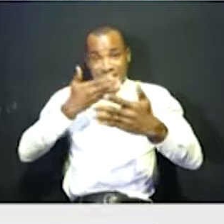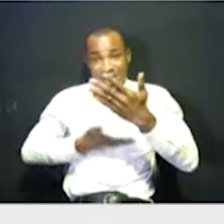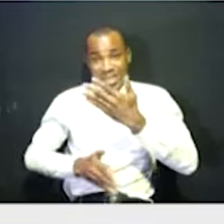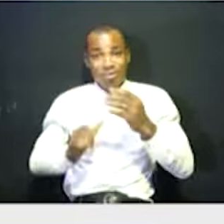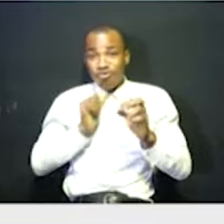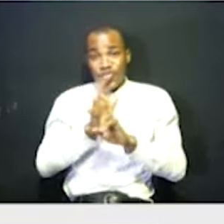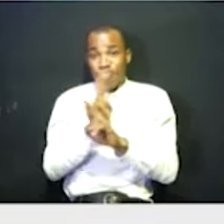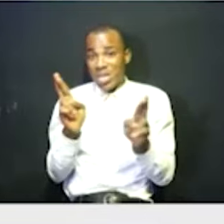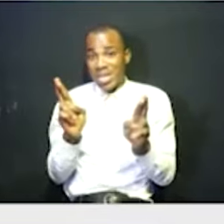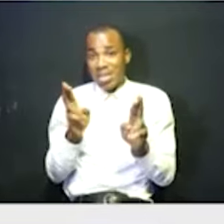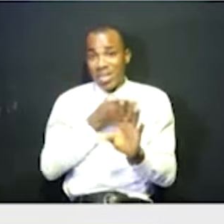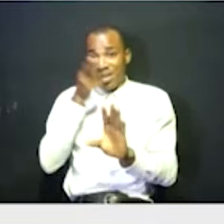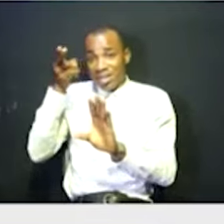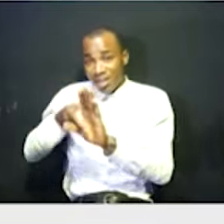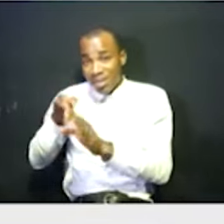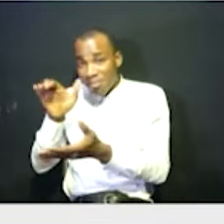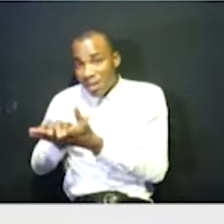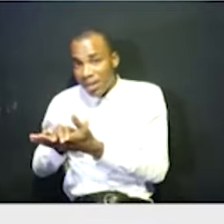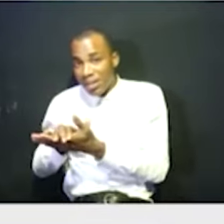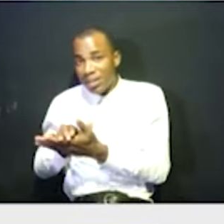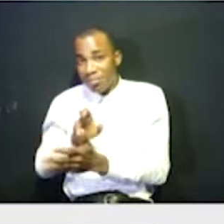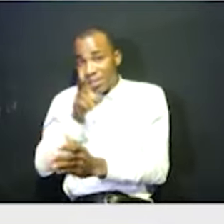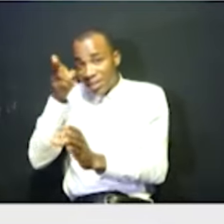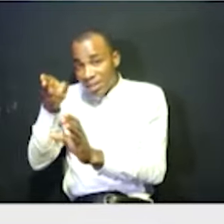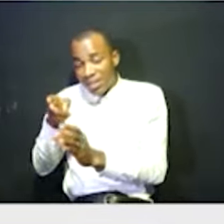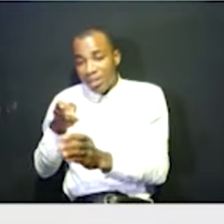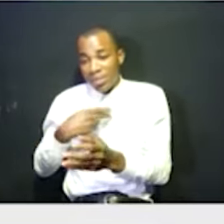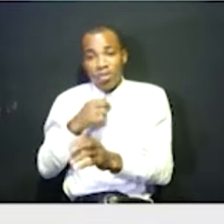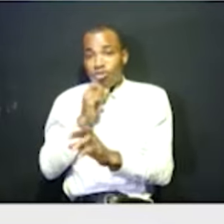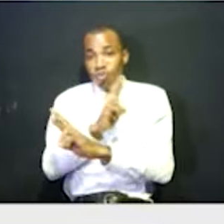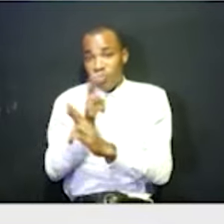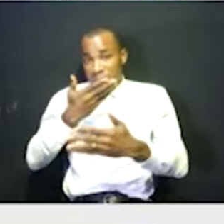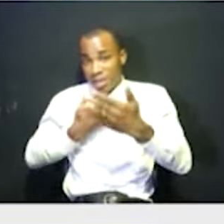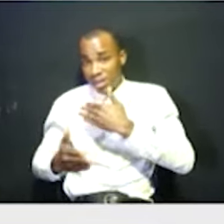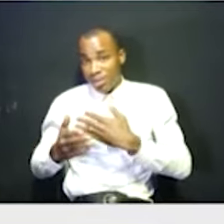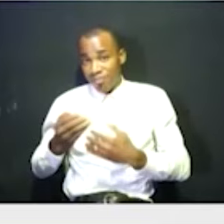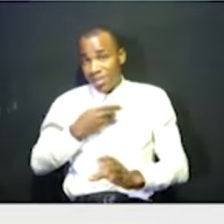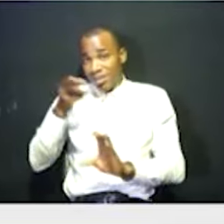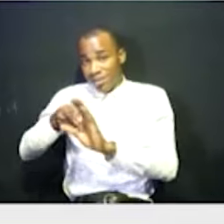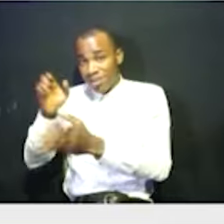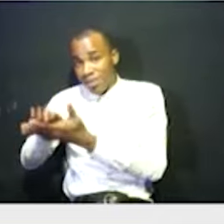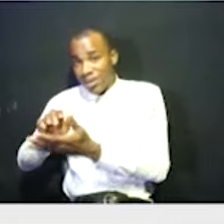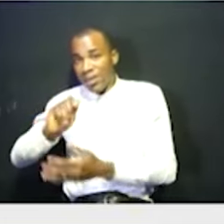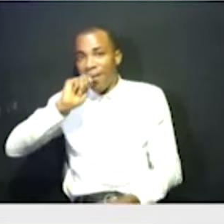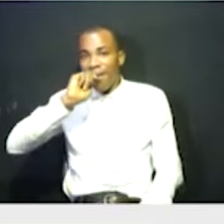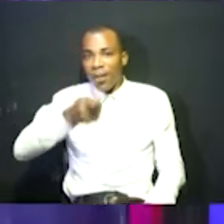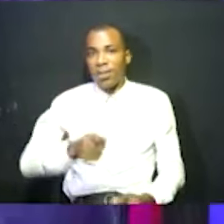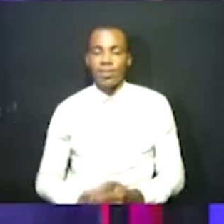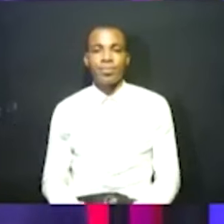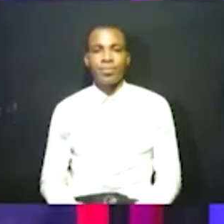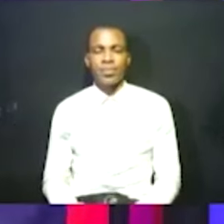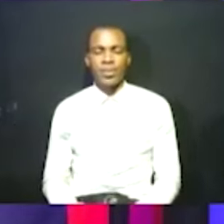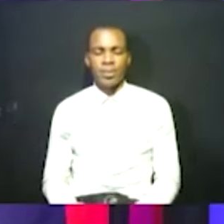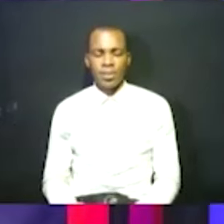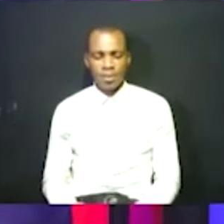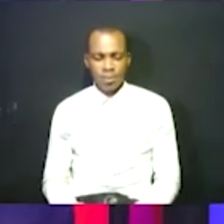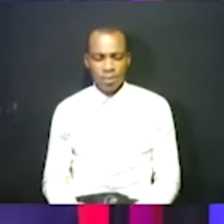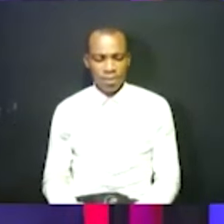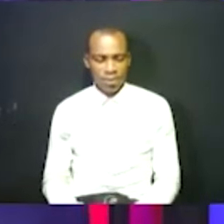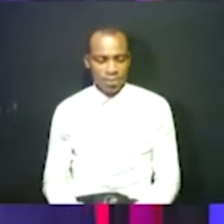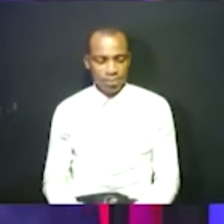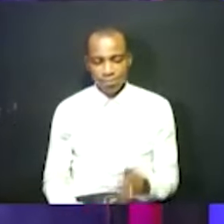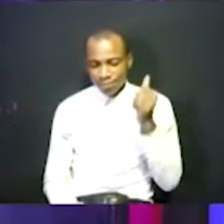not be part of it. What is she saying? She seems